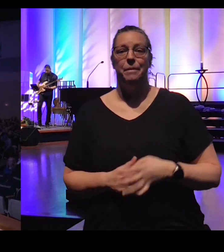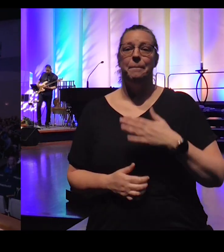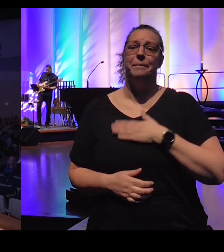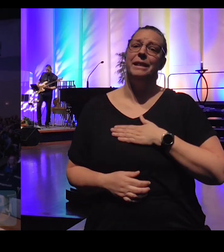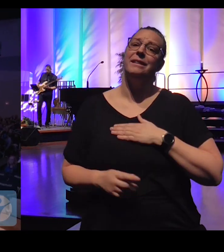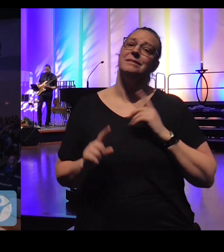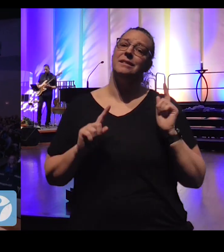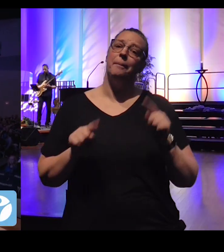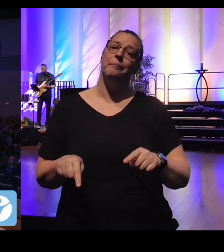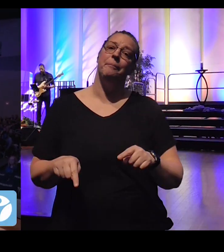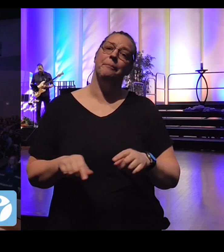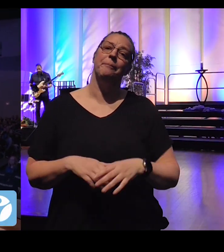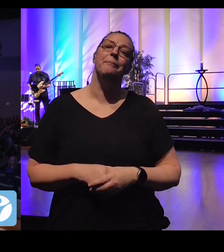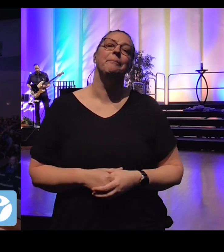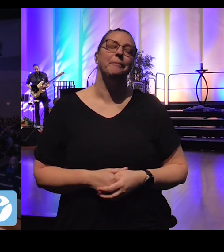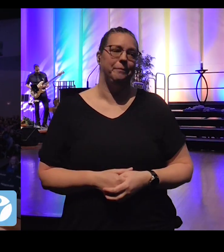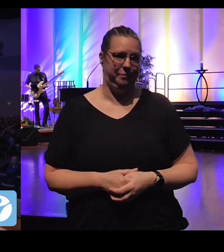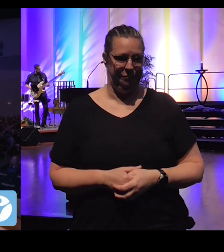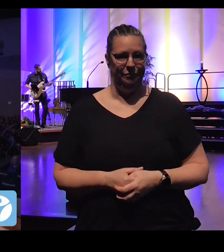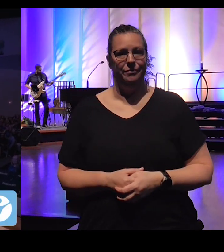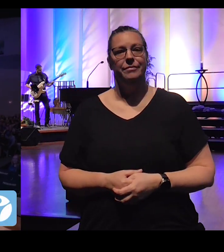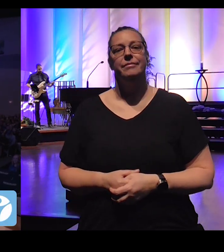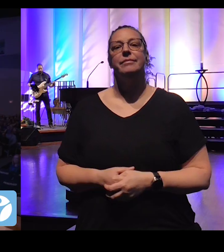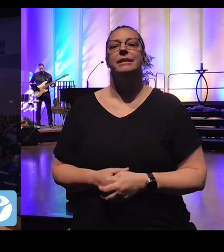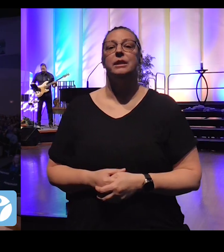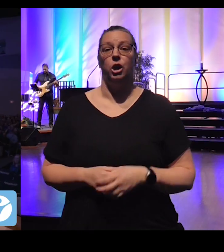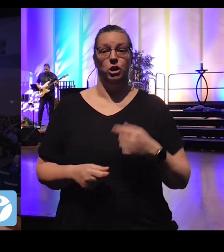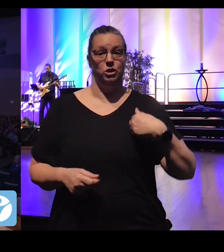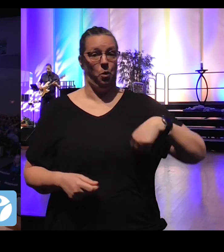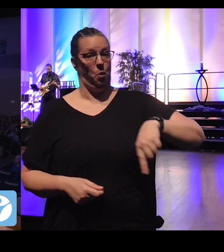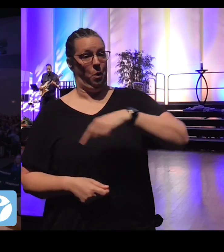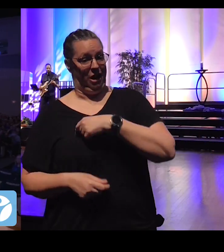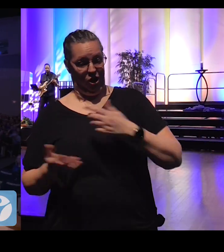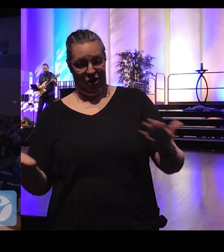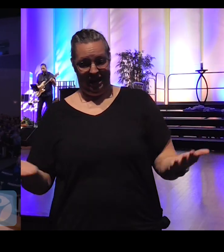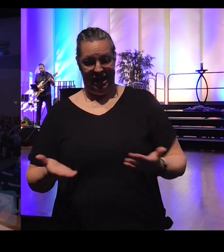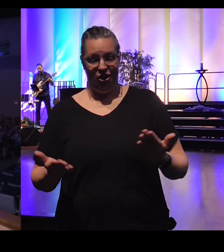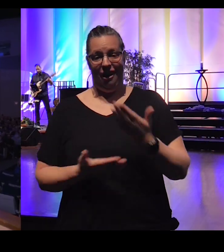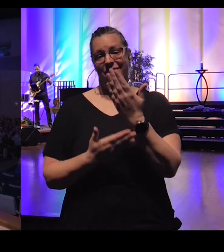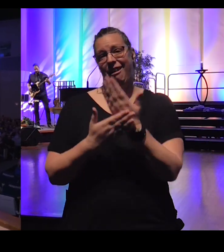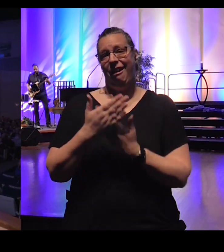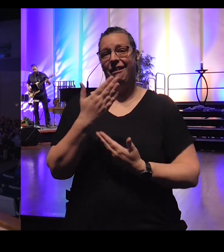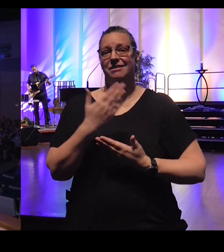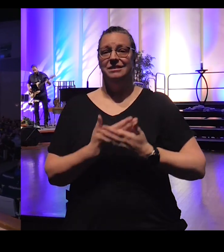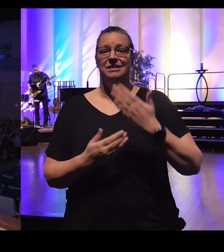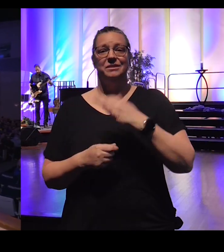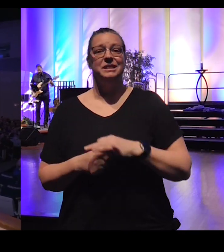please come. You are held in the hands of Spirit,